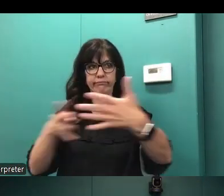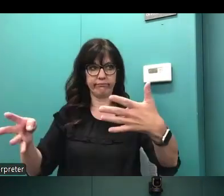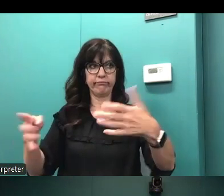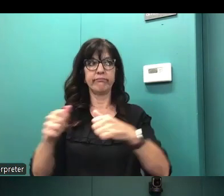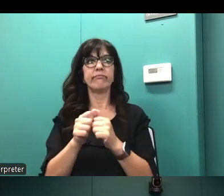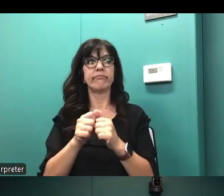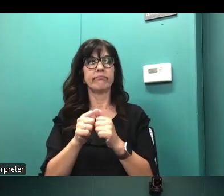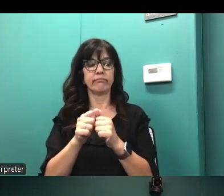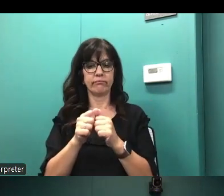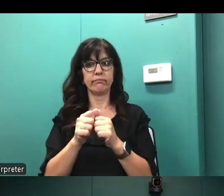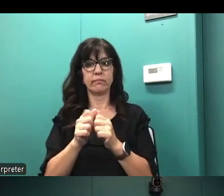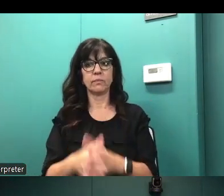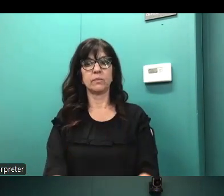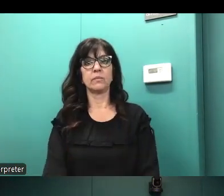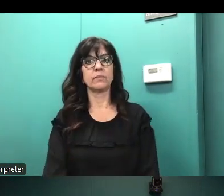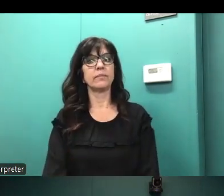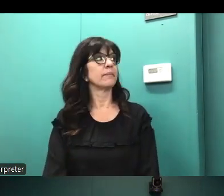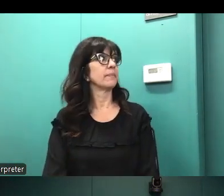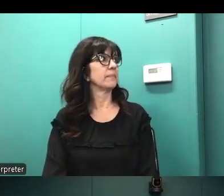directly into here.